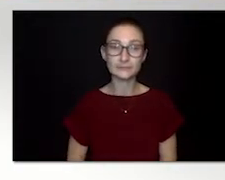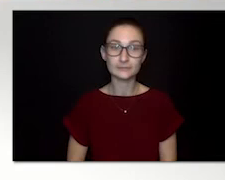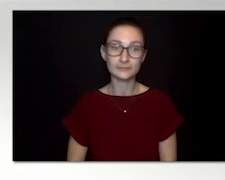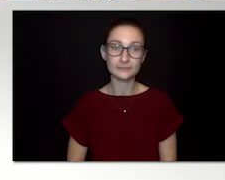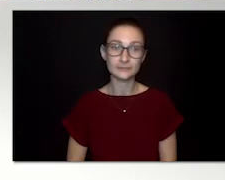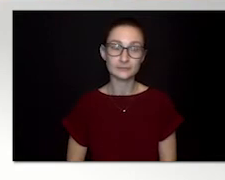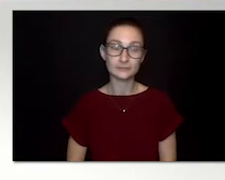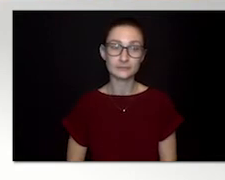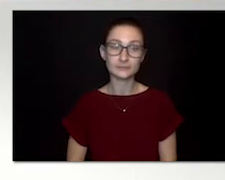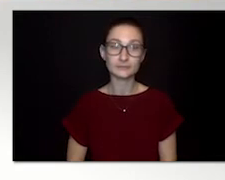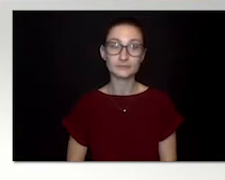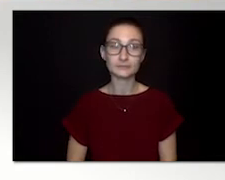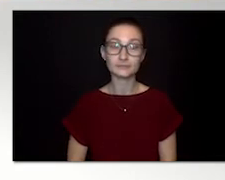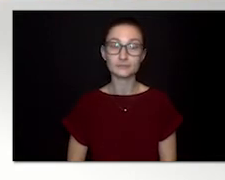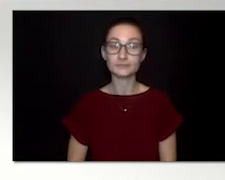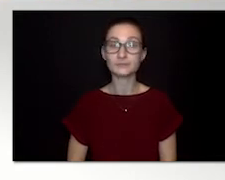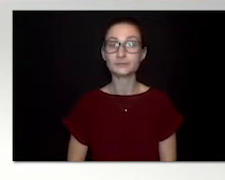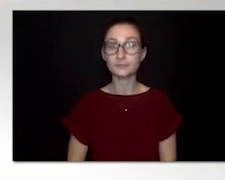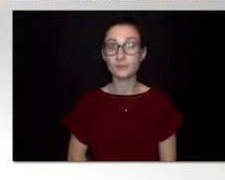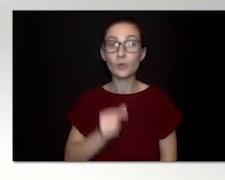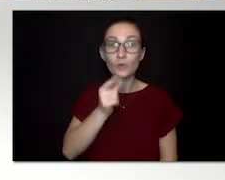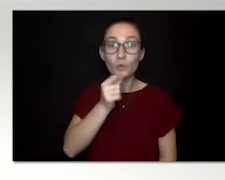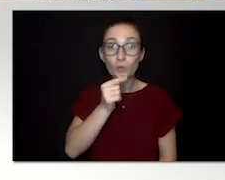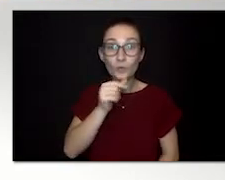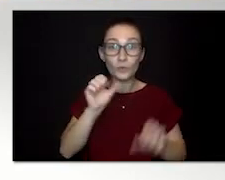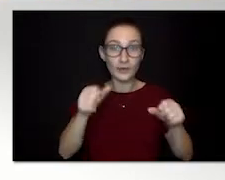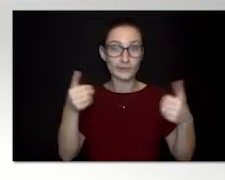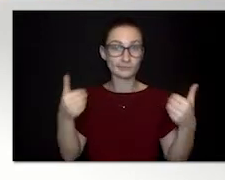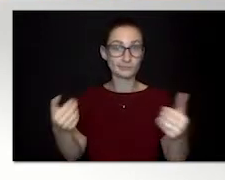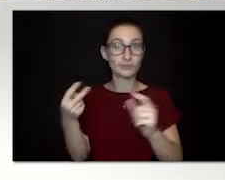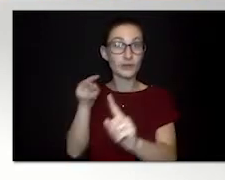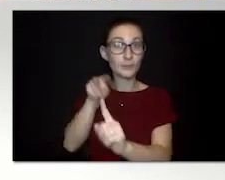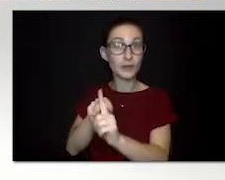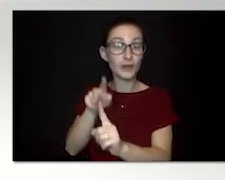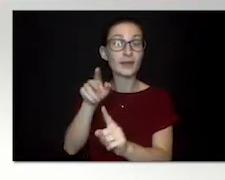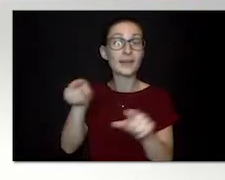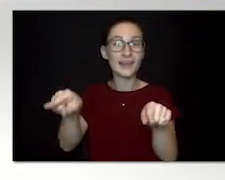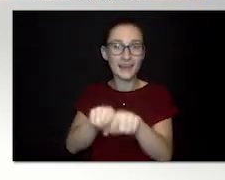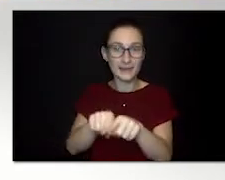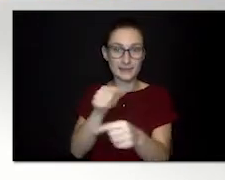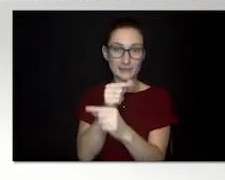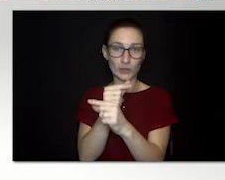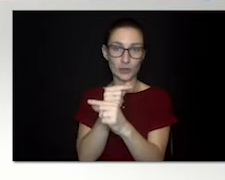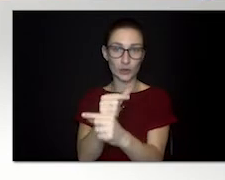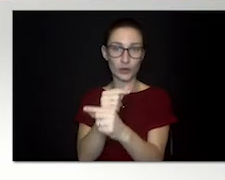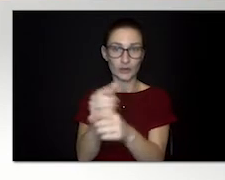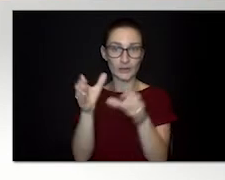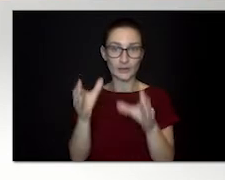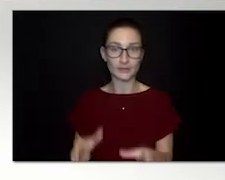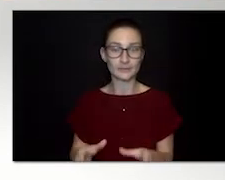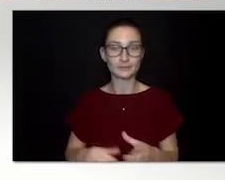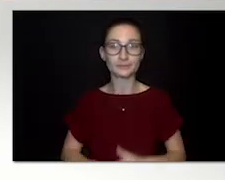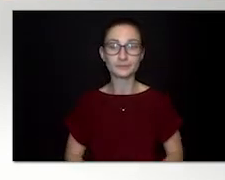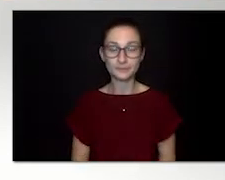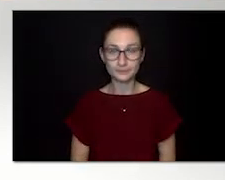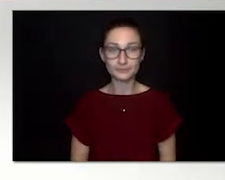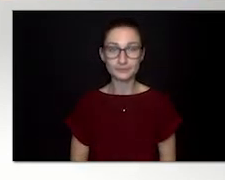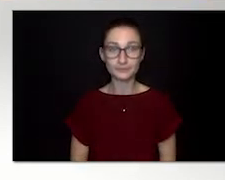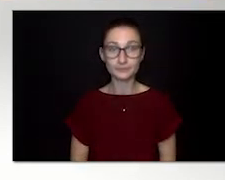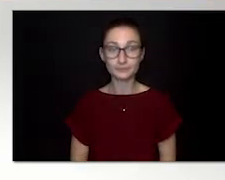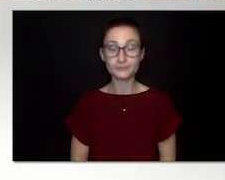qualifications. So this goes over who can actually apply to be the guardian advocate for another